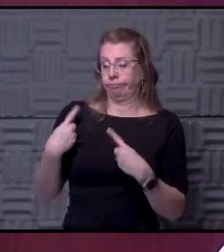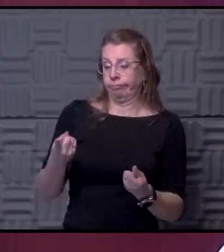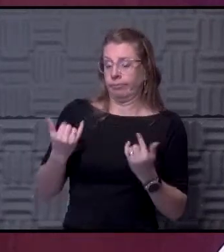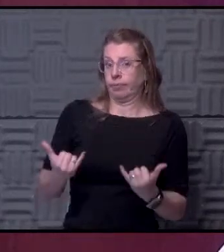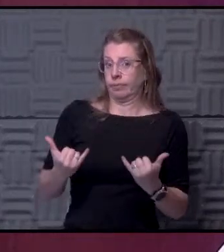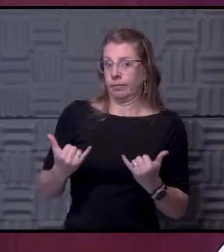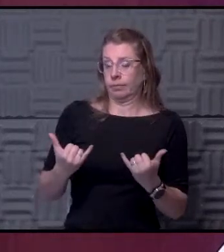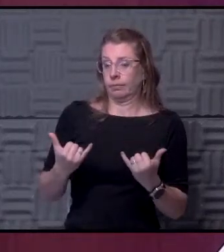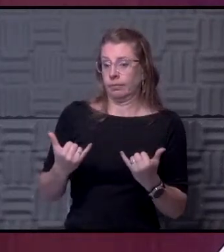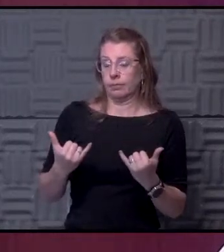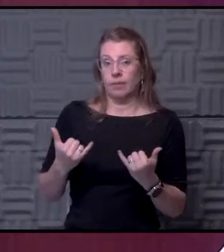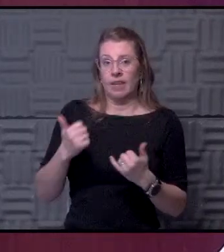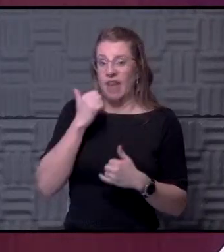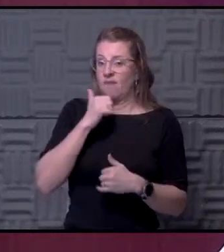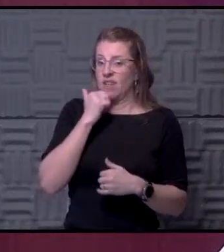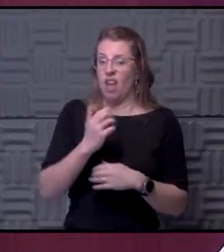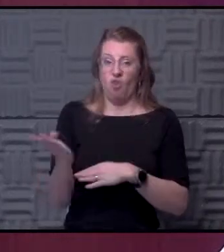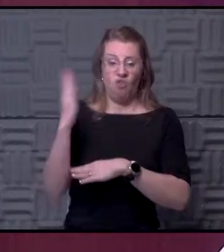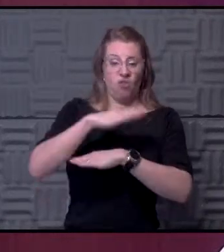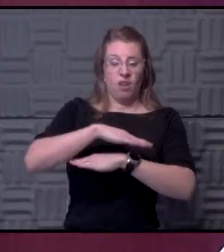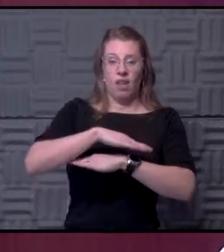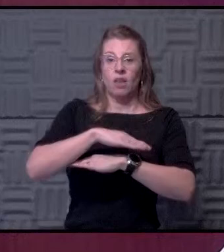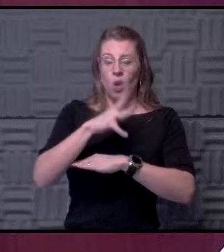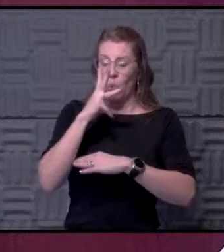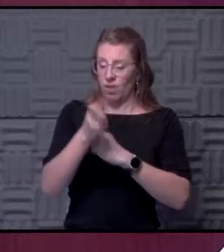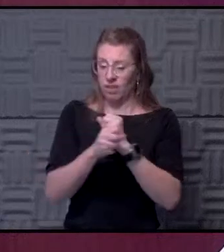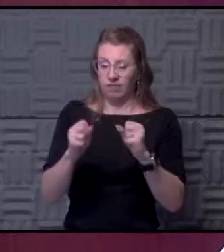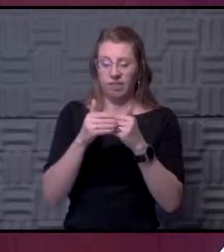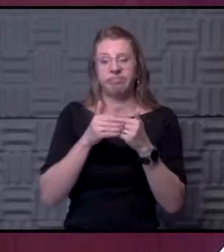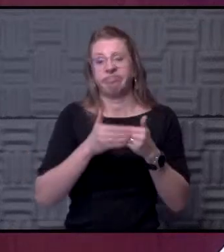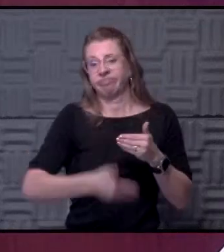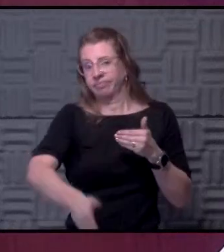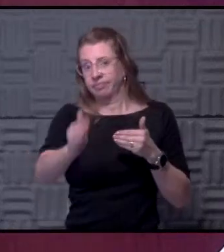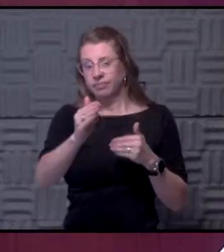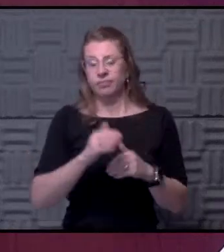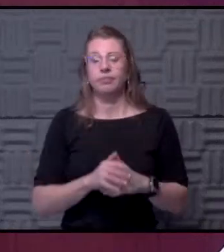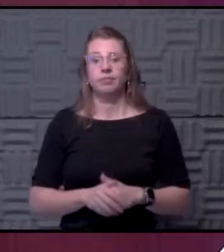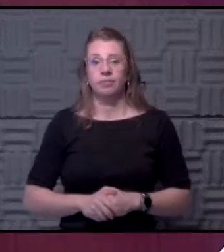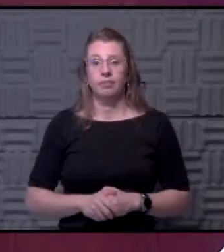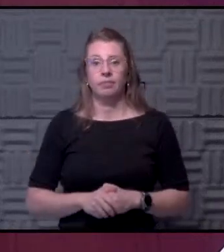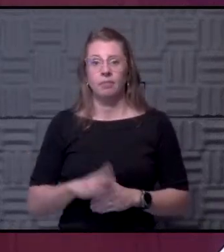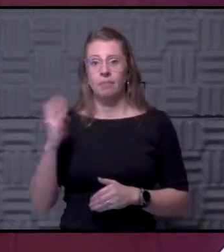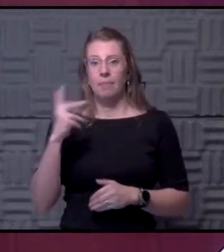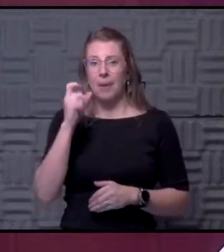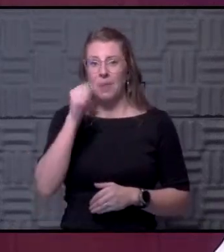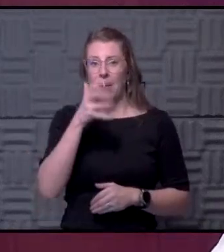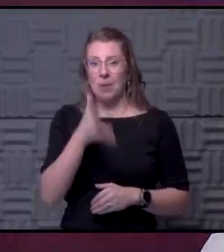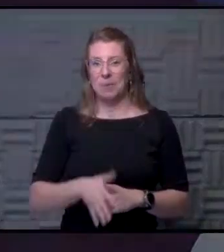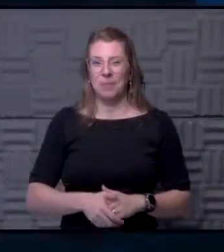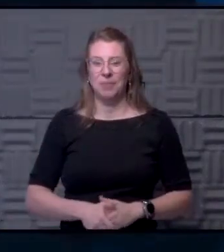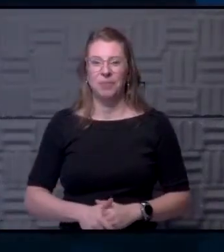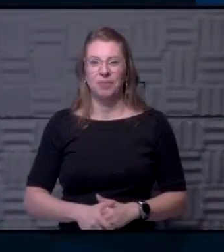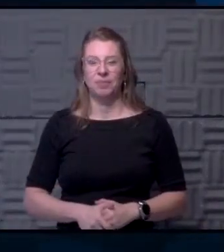this moment and all the day long, and they'll keep you safe going into every day of the future. We're back with you tomorrow.